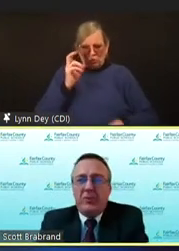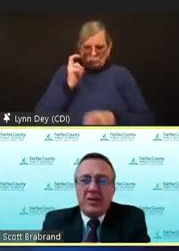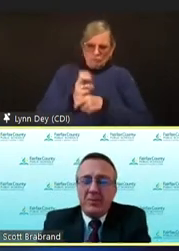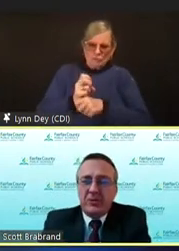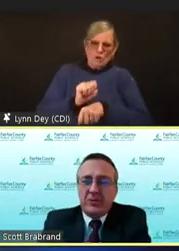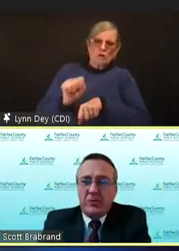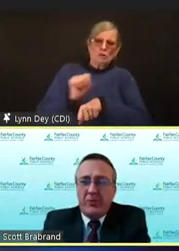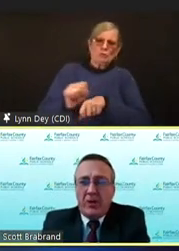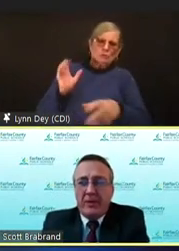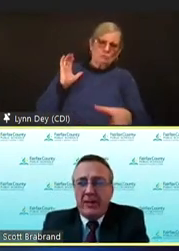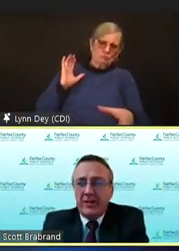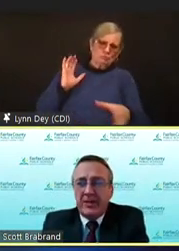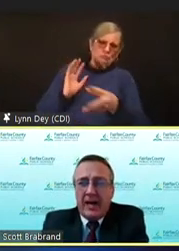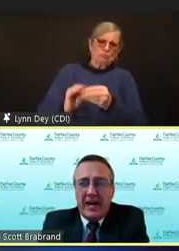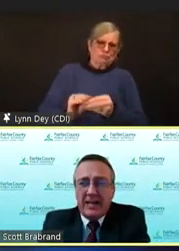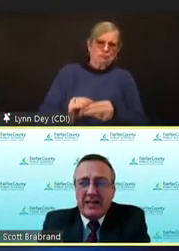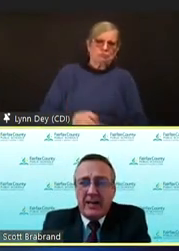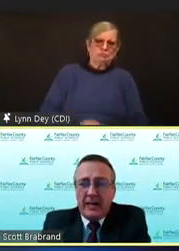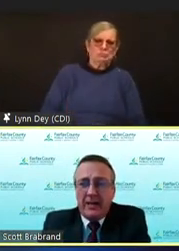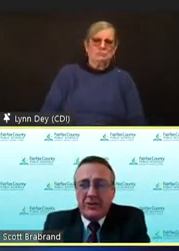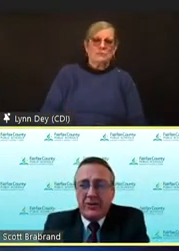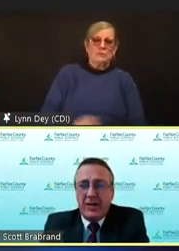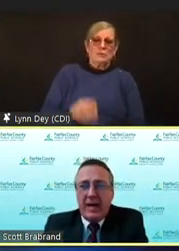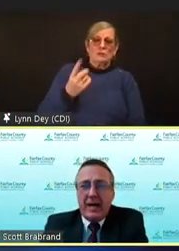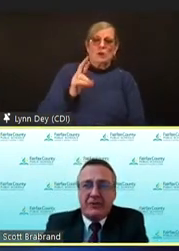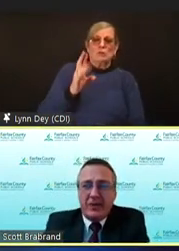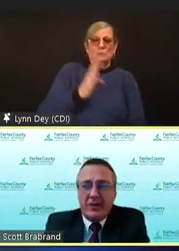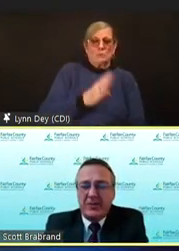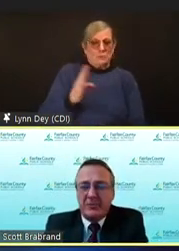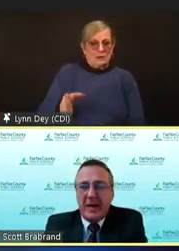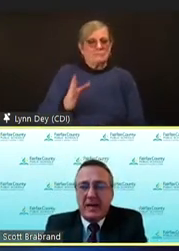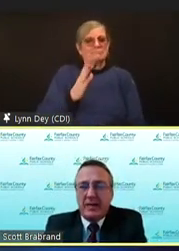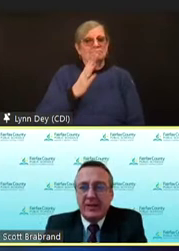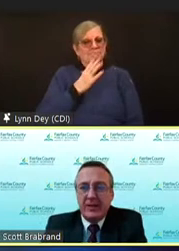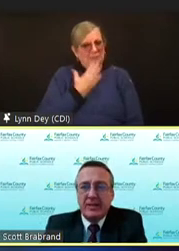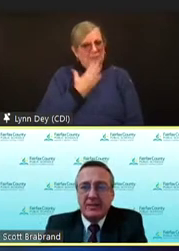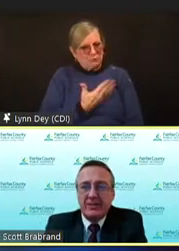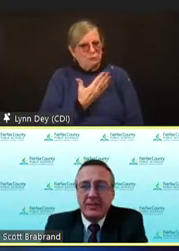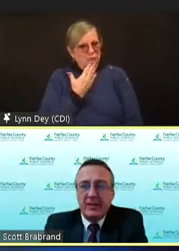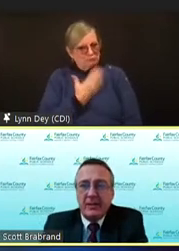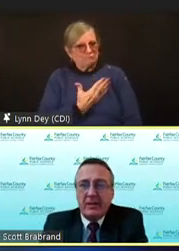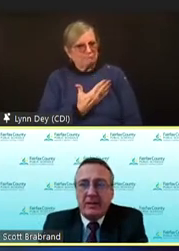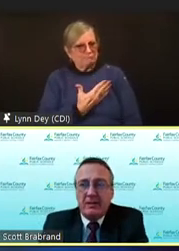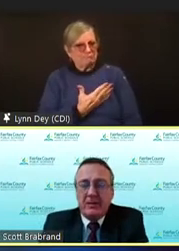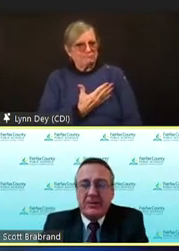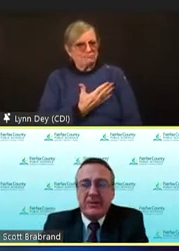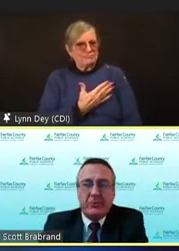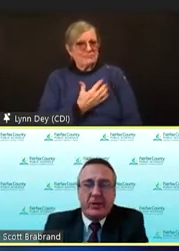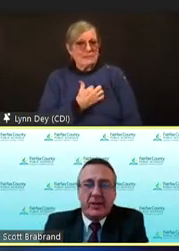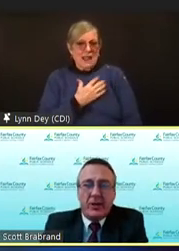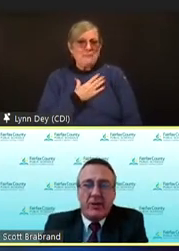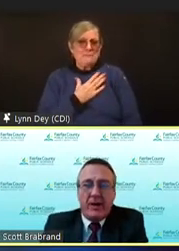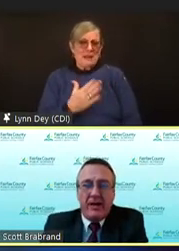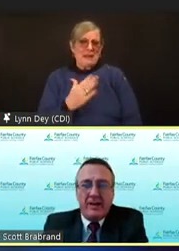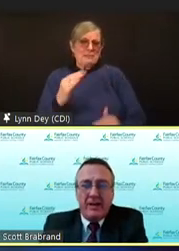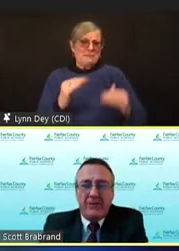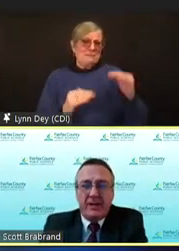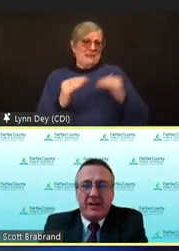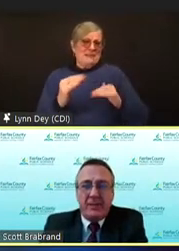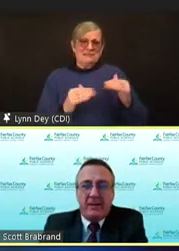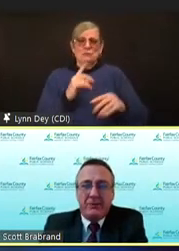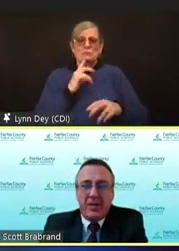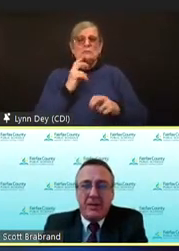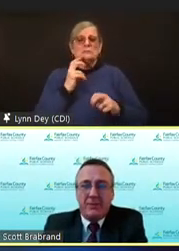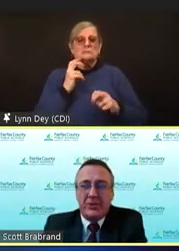Well, thank you, Ms. Goldfarb. And listen, I acknowledge how tough this balance is. This is really, you know, I